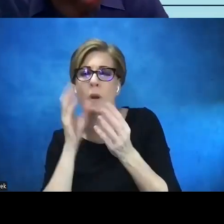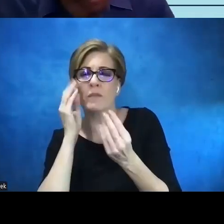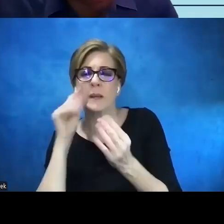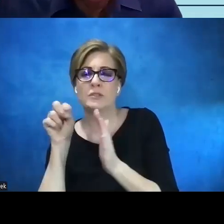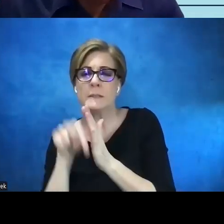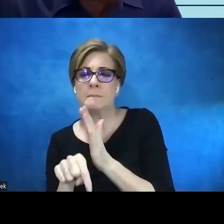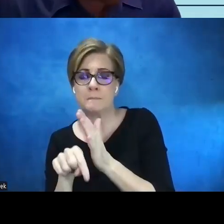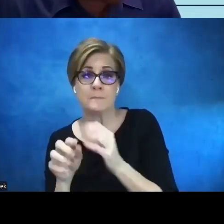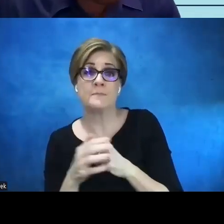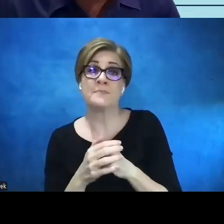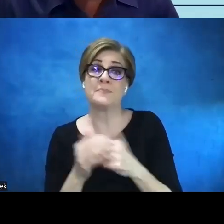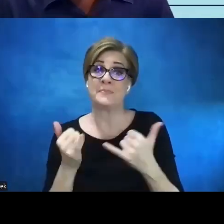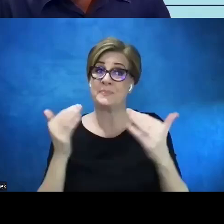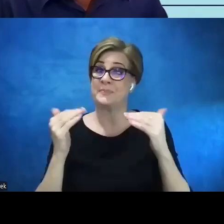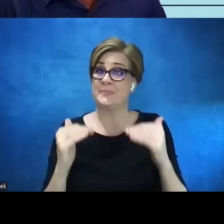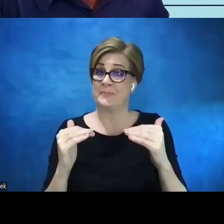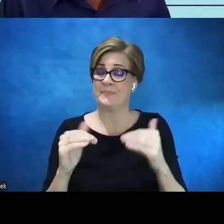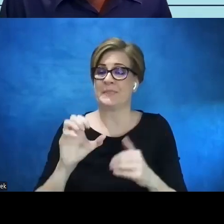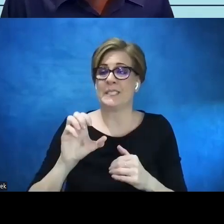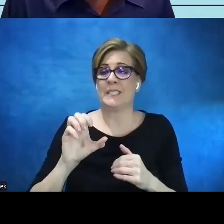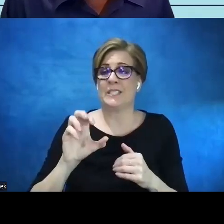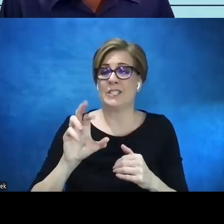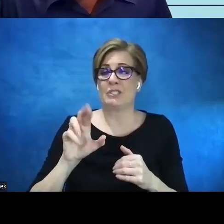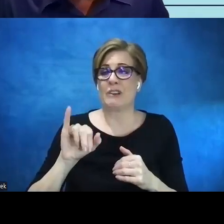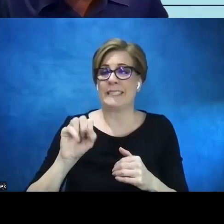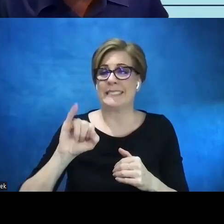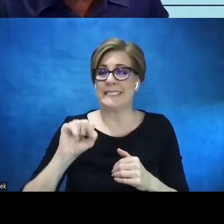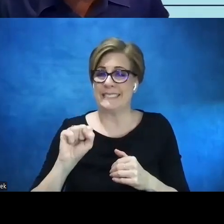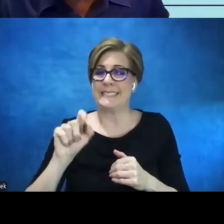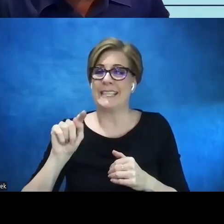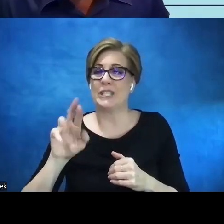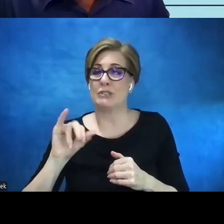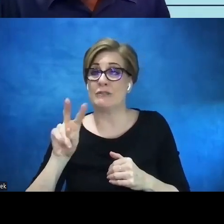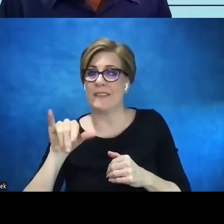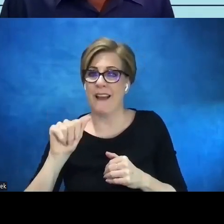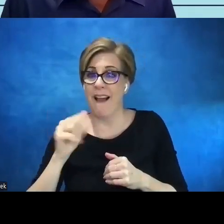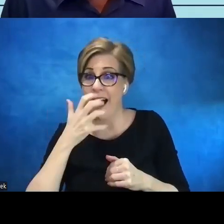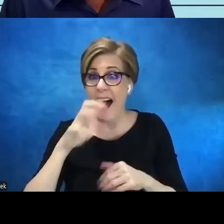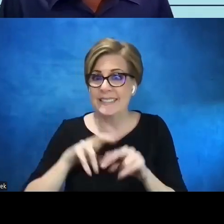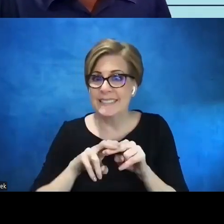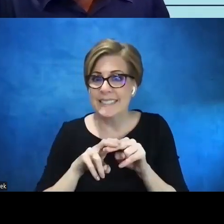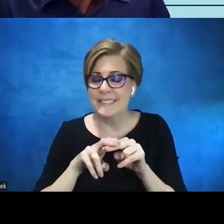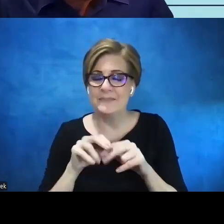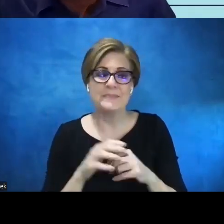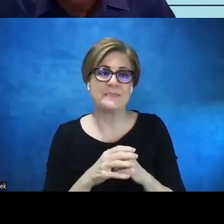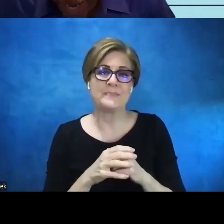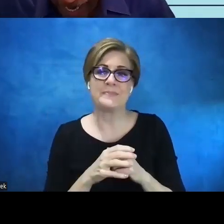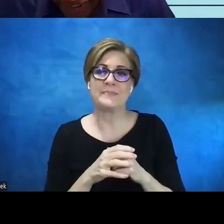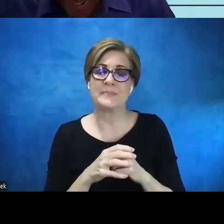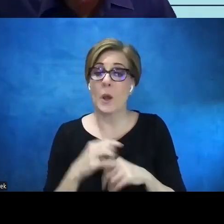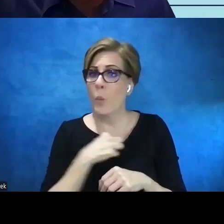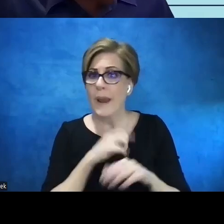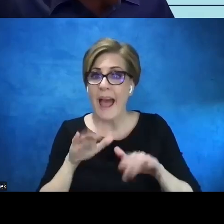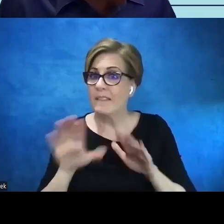have now made it to our crisis trivia hot seat. Now, while we don't have anyone